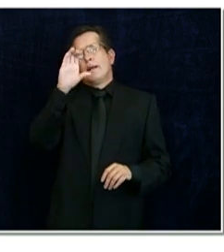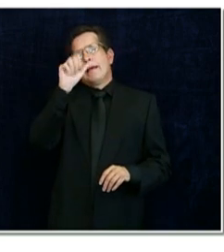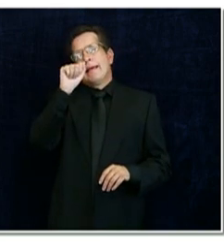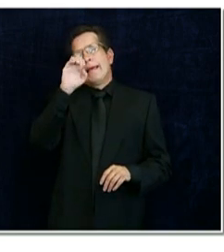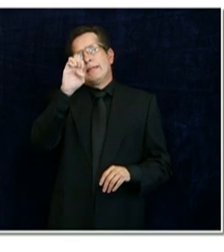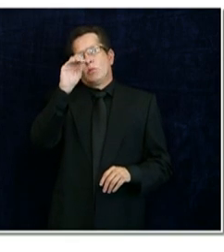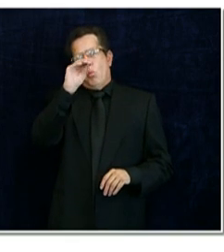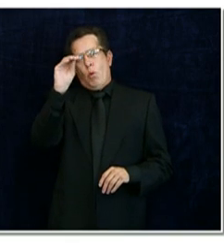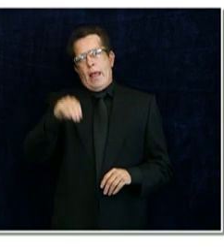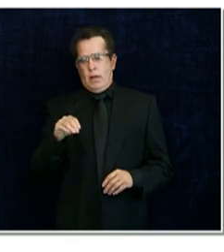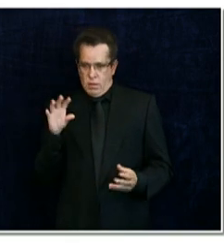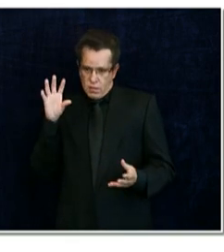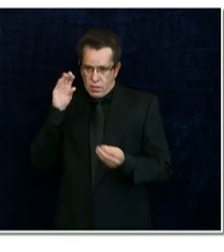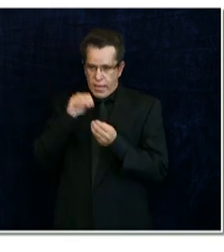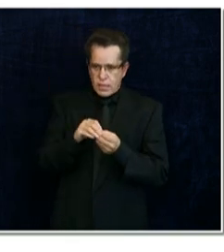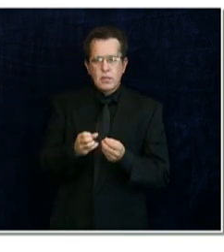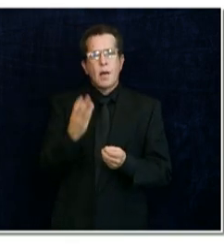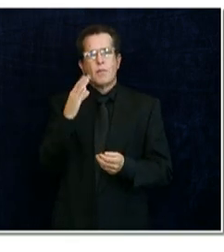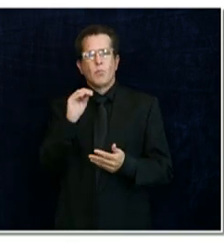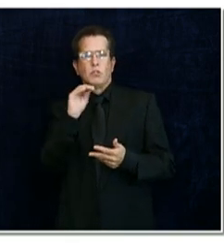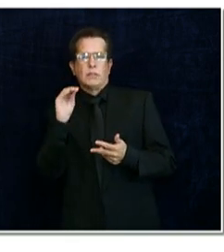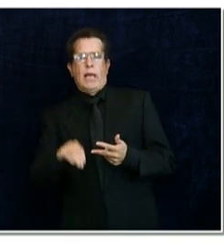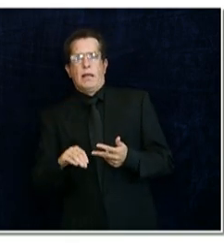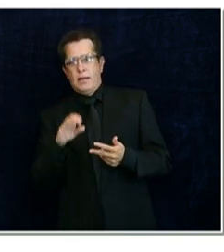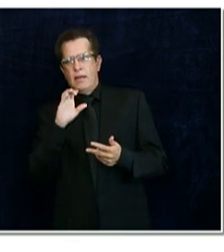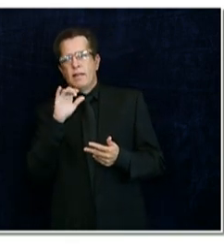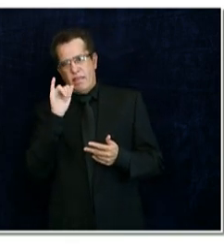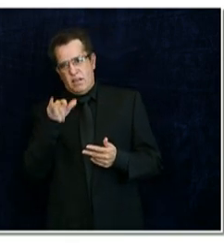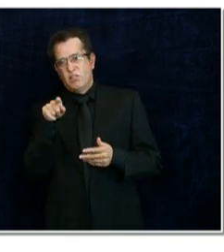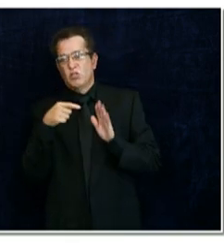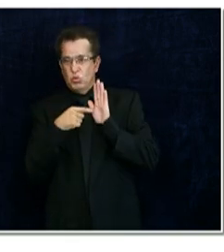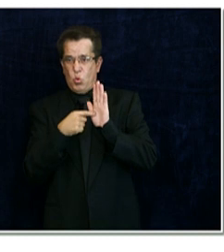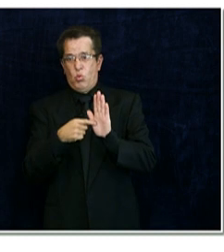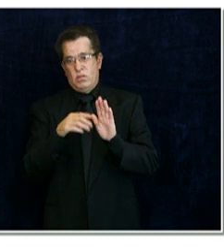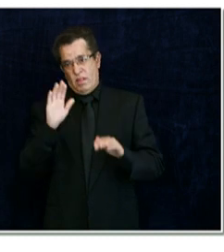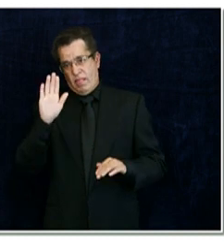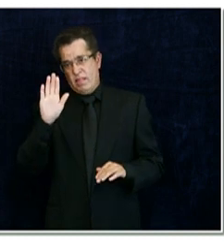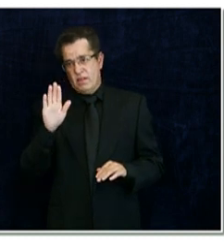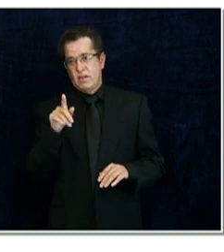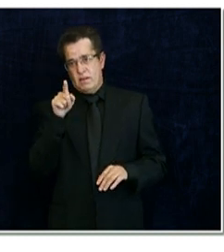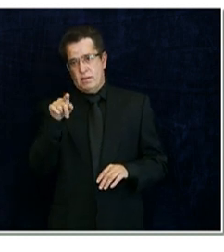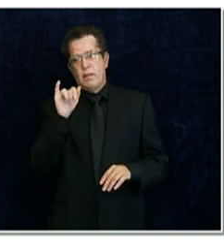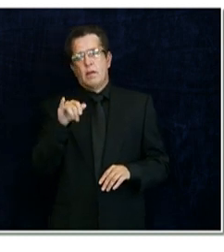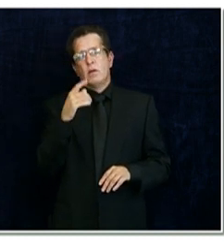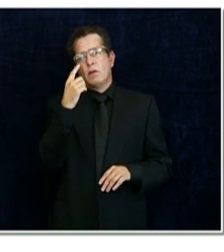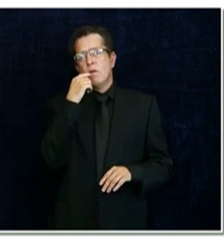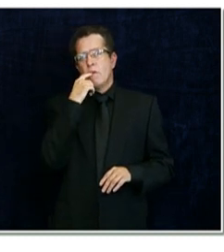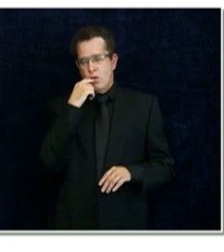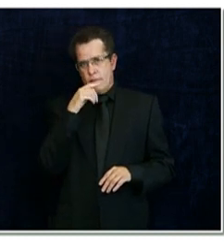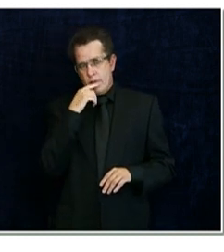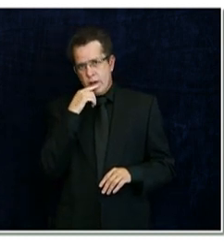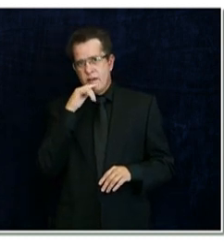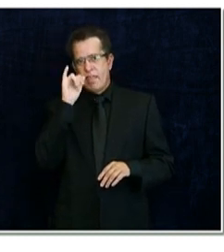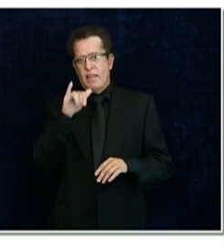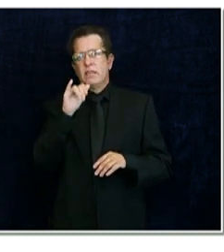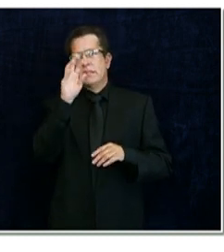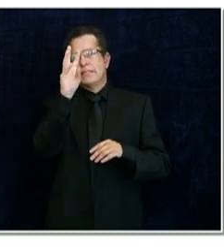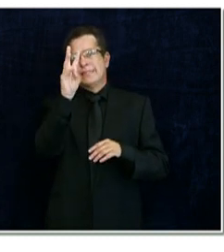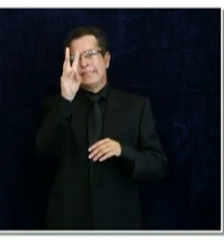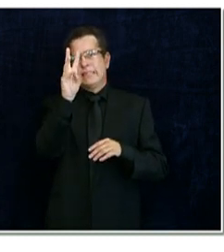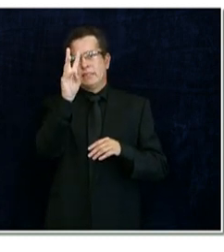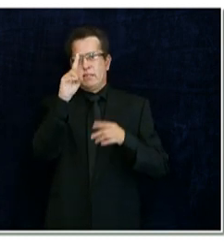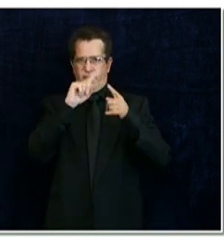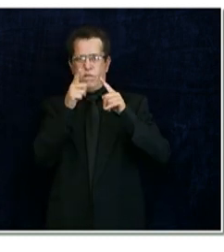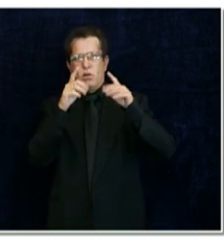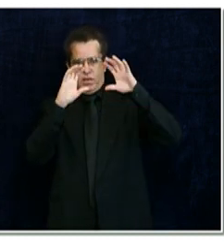rate, this slide shows the metric, and it is one of 6 metrics that